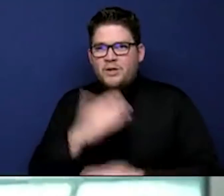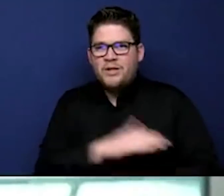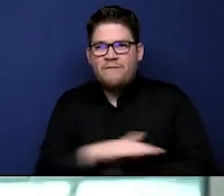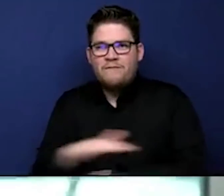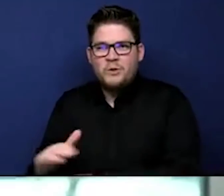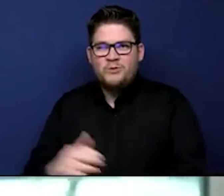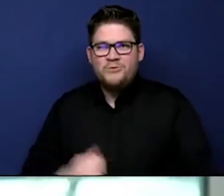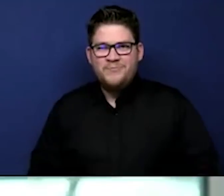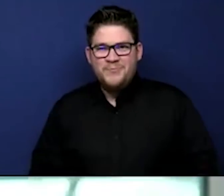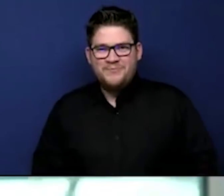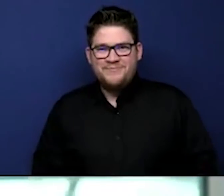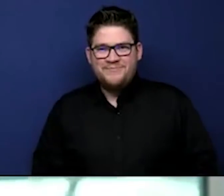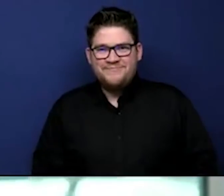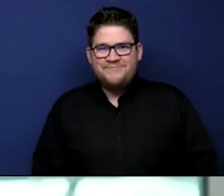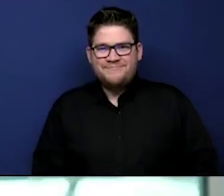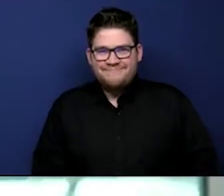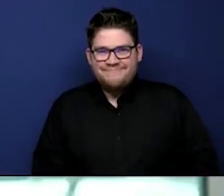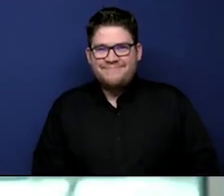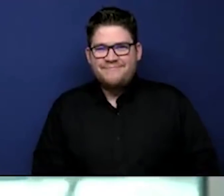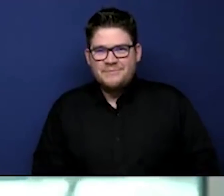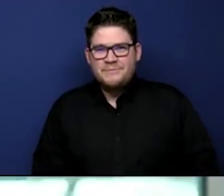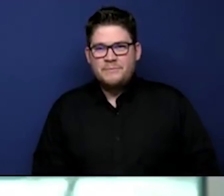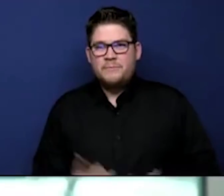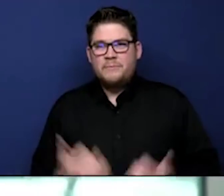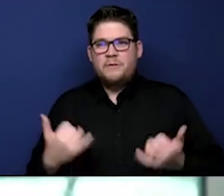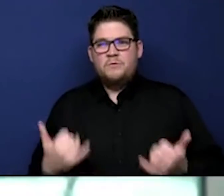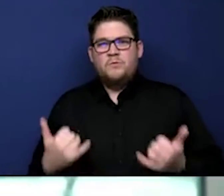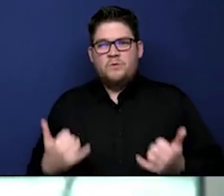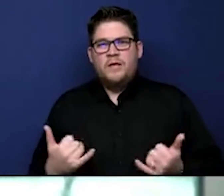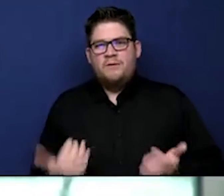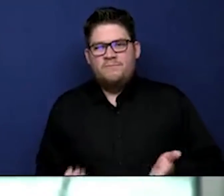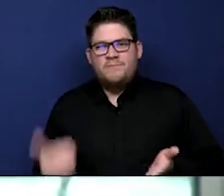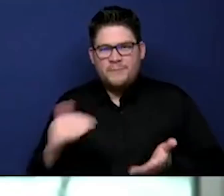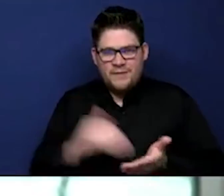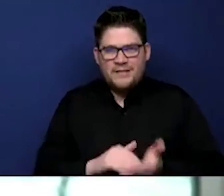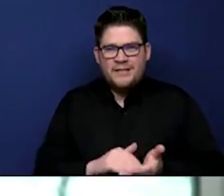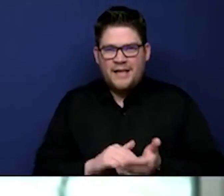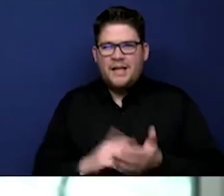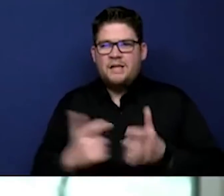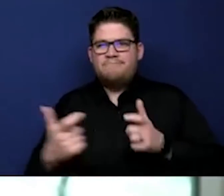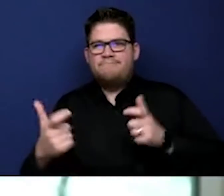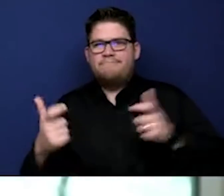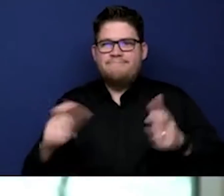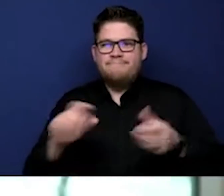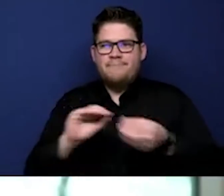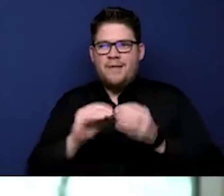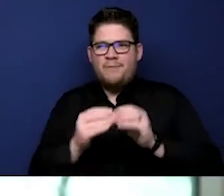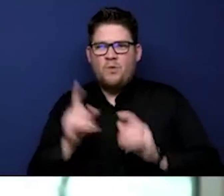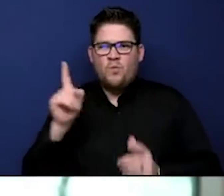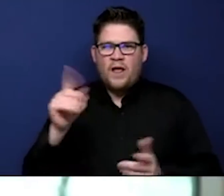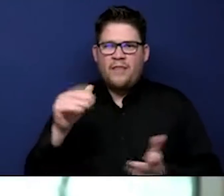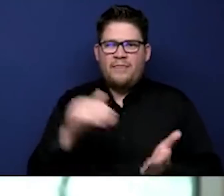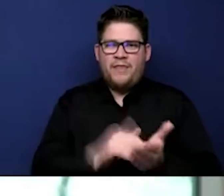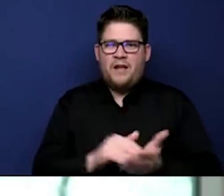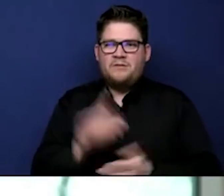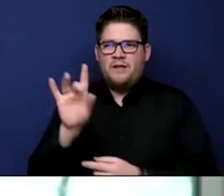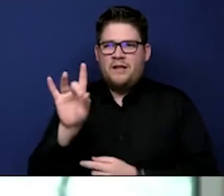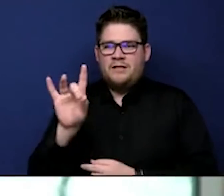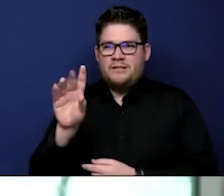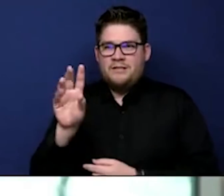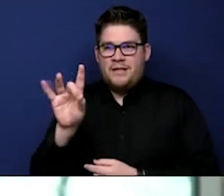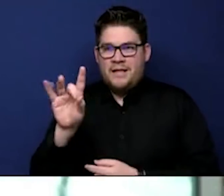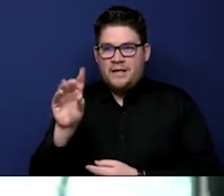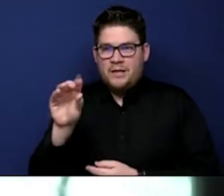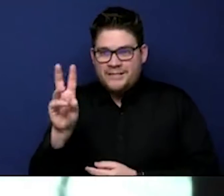So we've had another big day today where we've had 1,068 new cases of COVID-19 in British